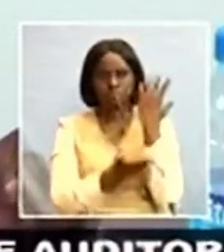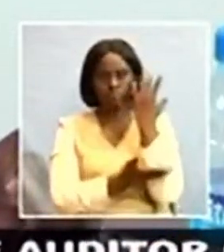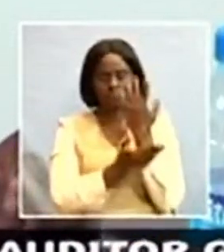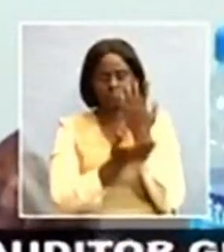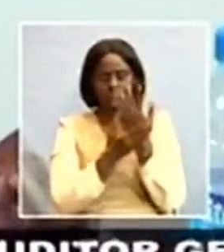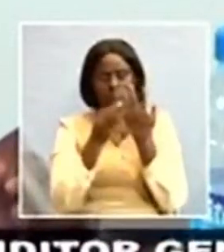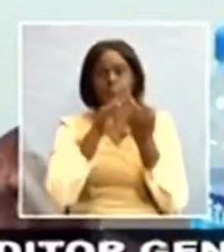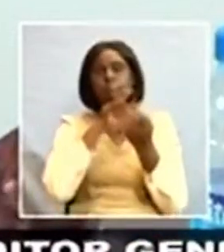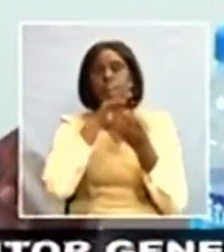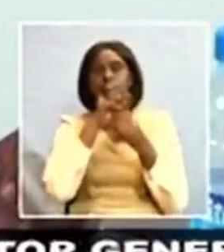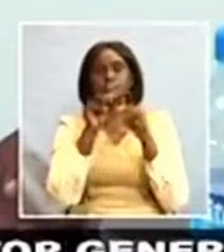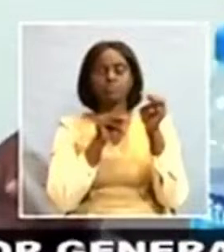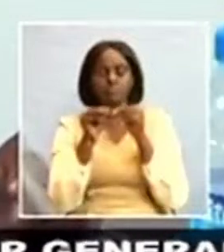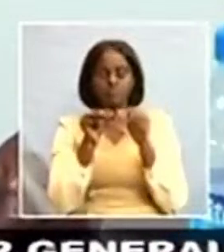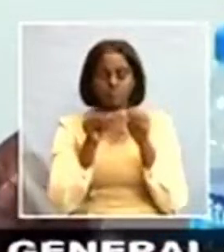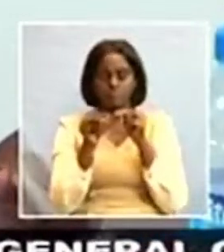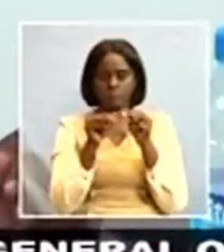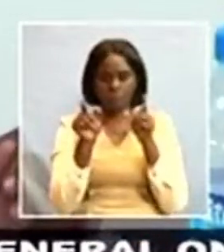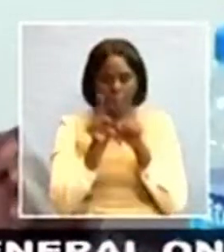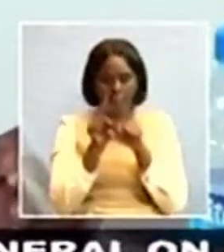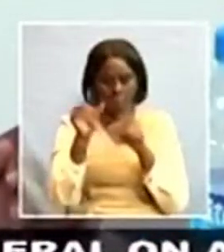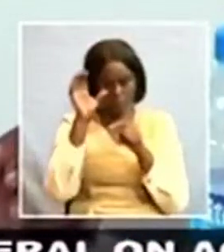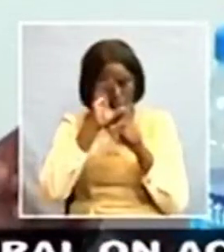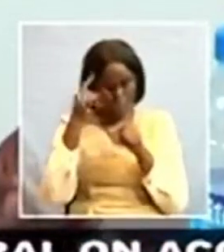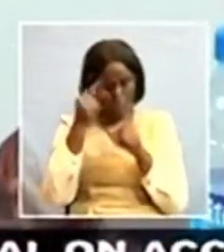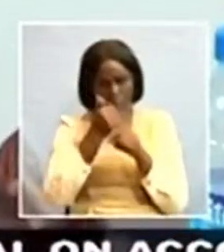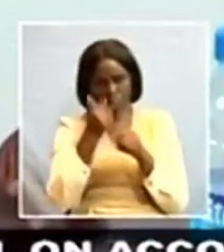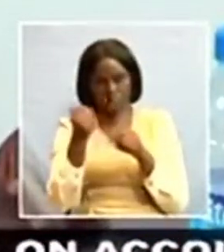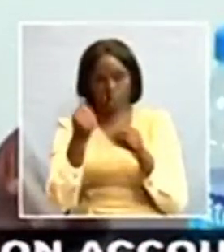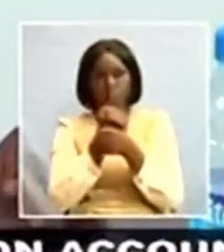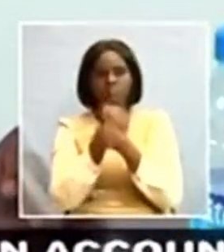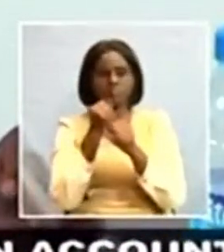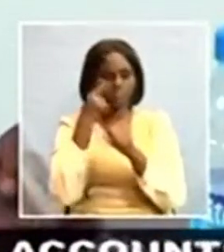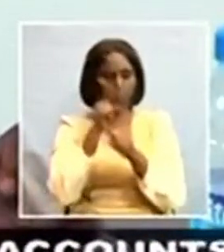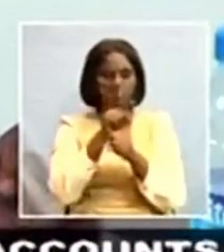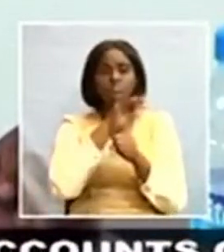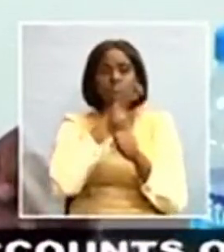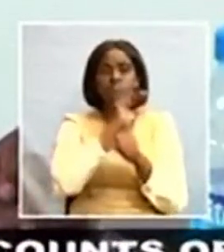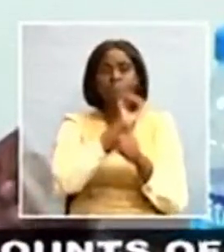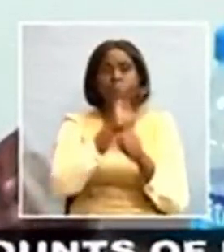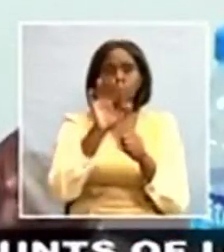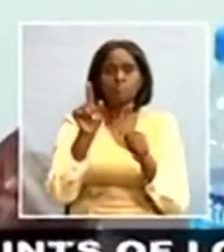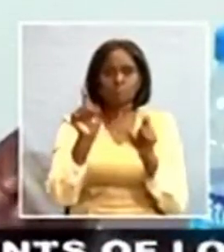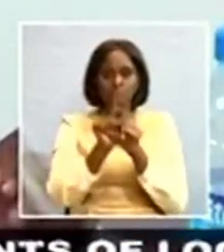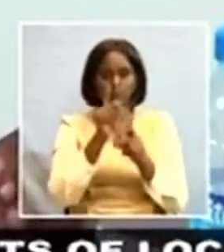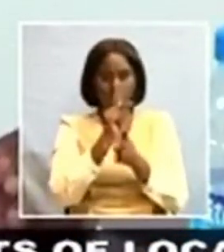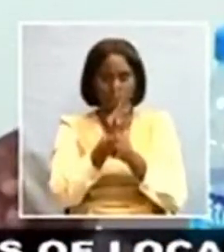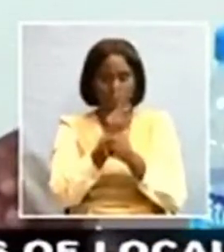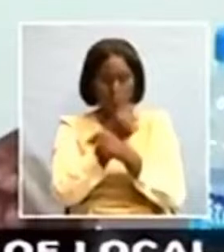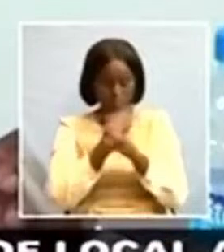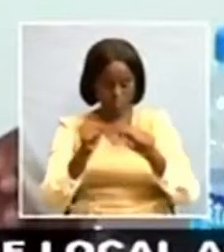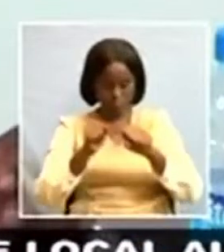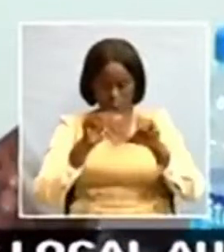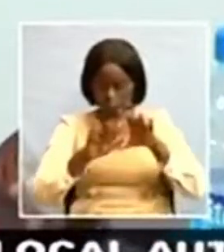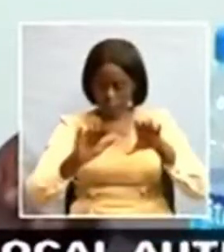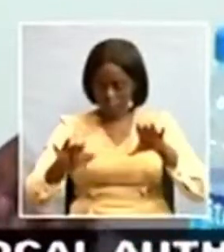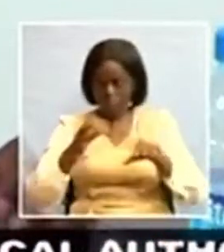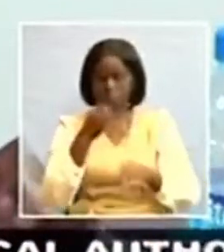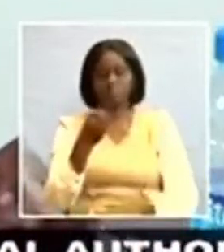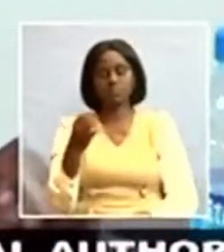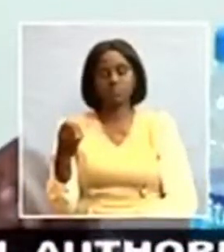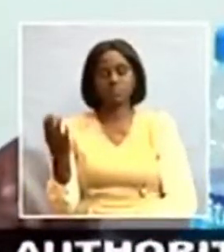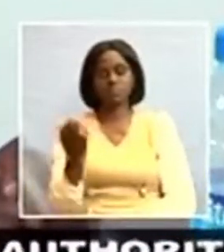improvement of waste management, sourcing alternative solutions for waste disposal and securing compacting